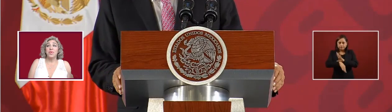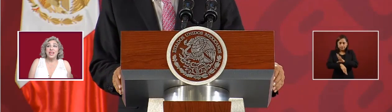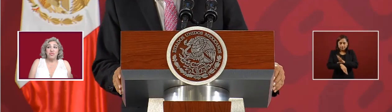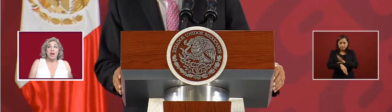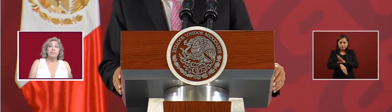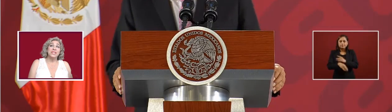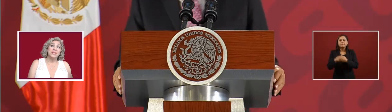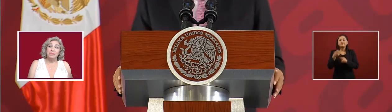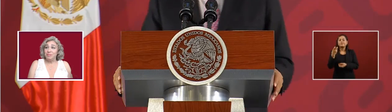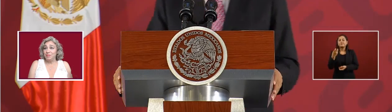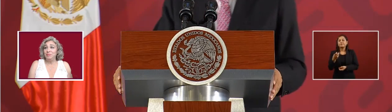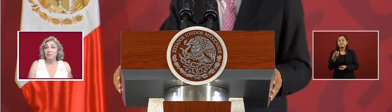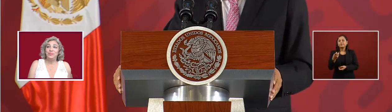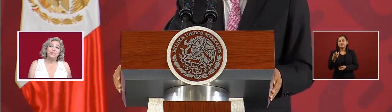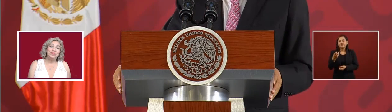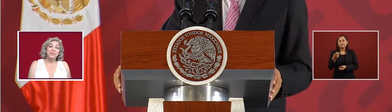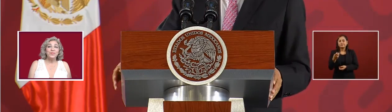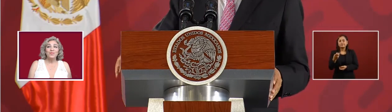rate drops